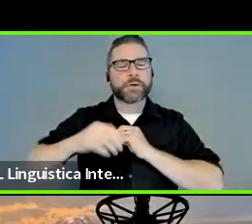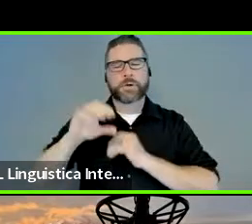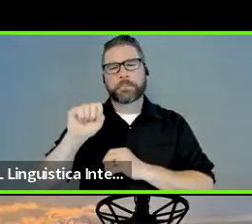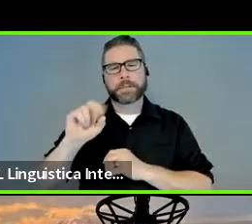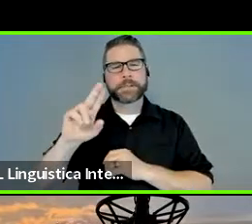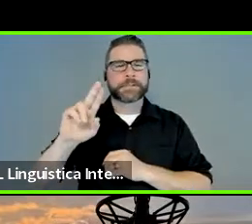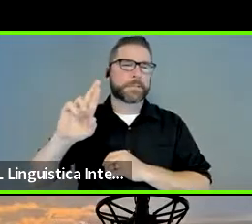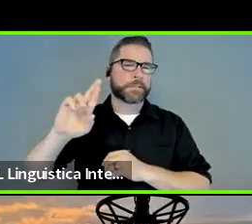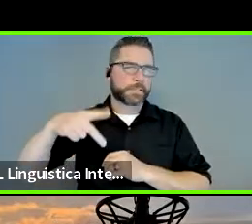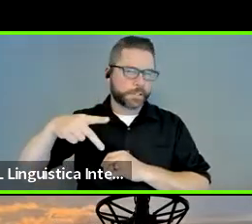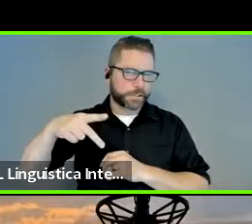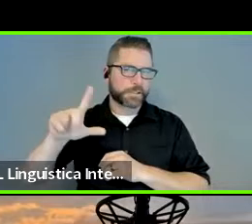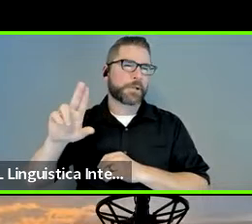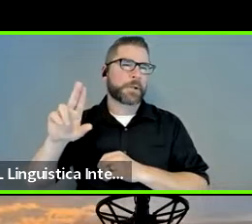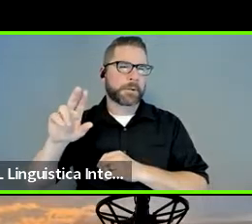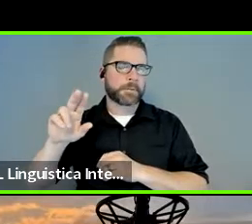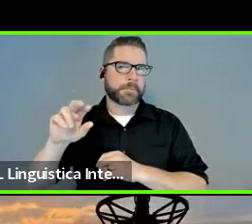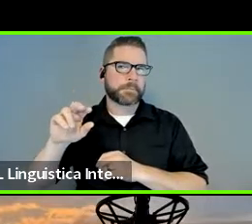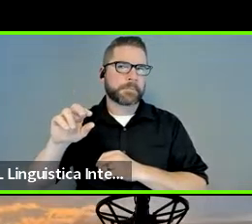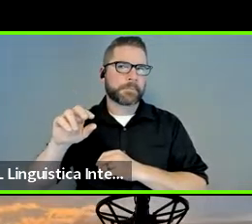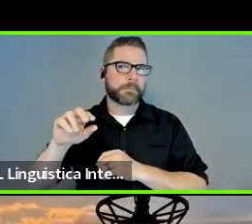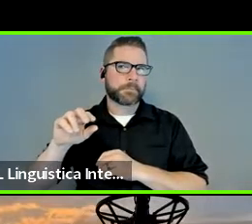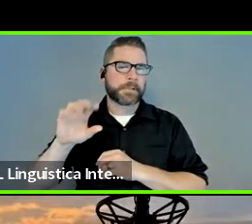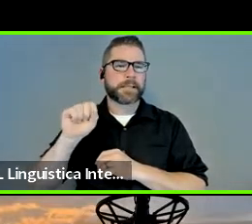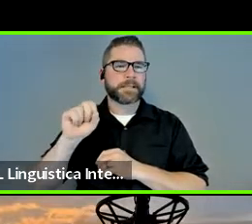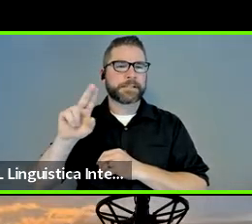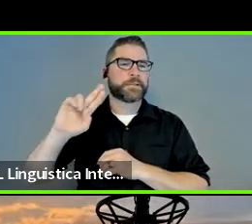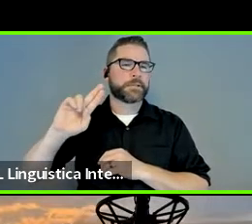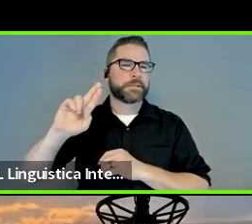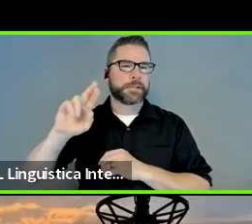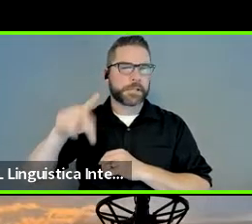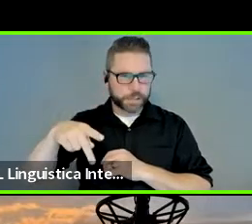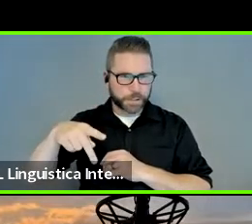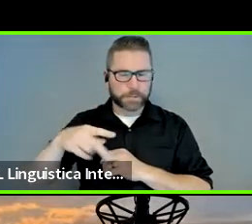appendix. Yes, thank Got you. it. Thank you. Yes.